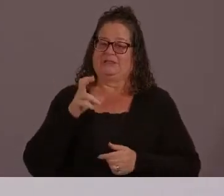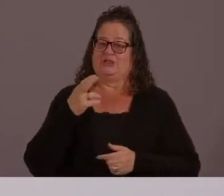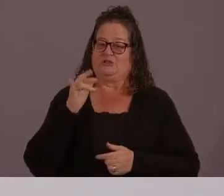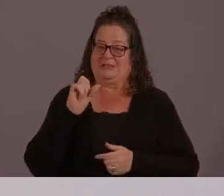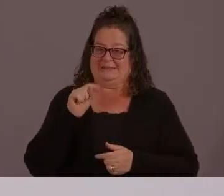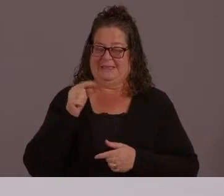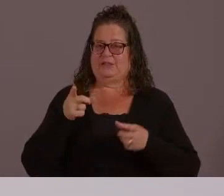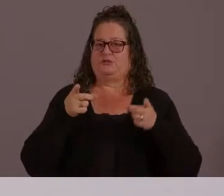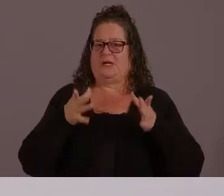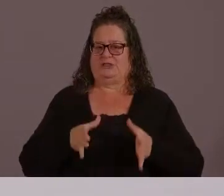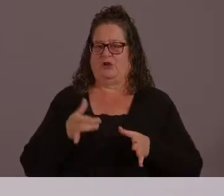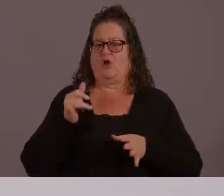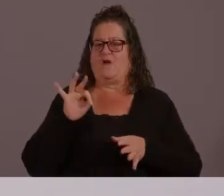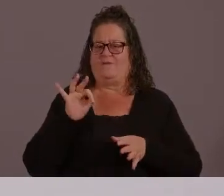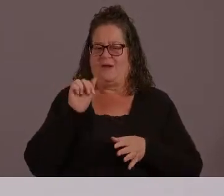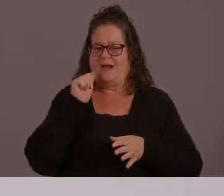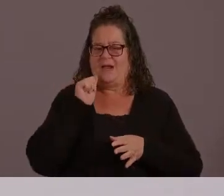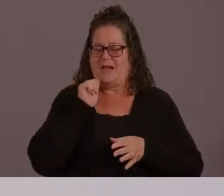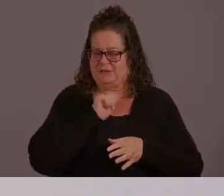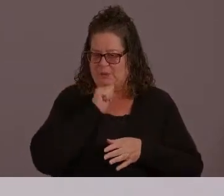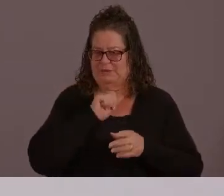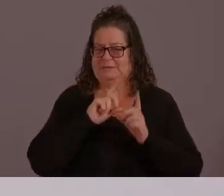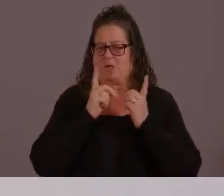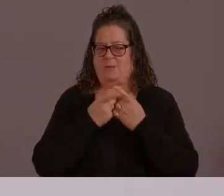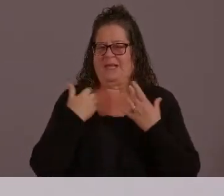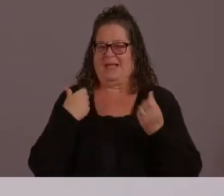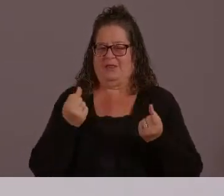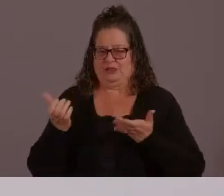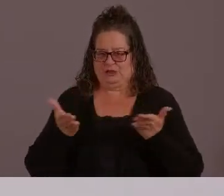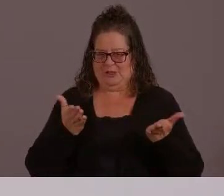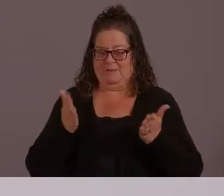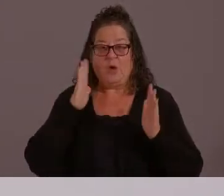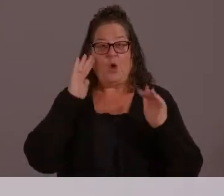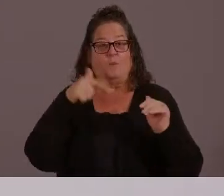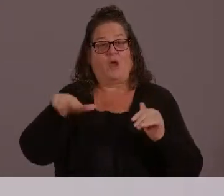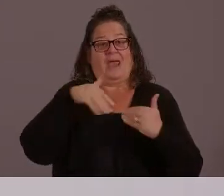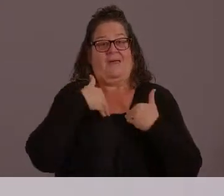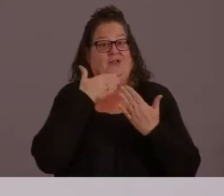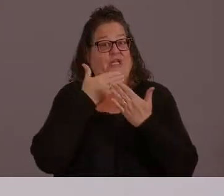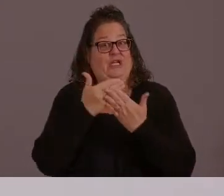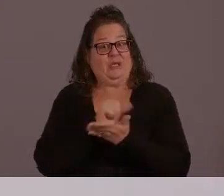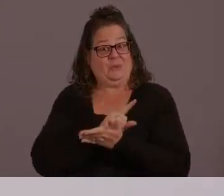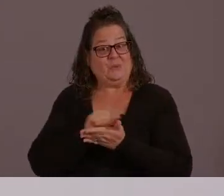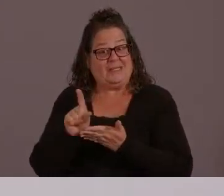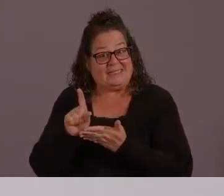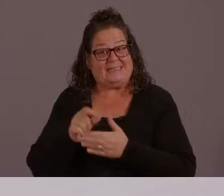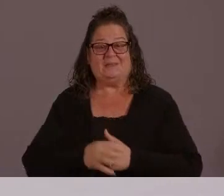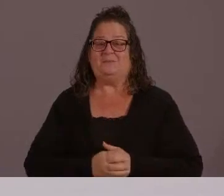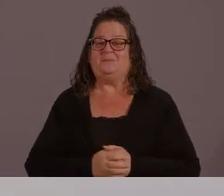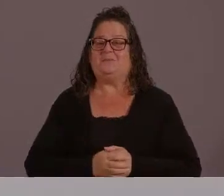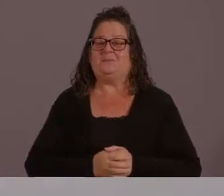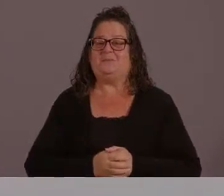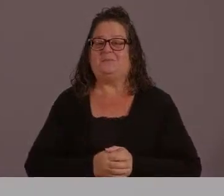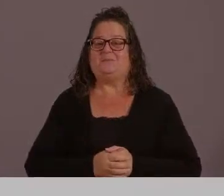week. As usual, we've got a short presentation, and then we will leave time at the end for your